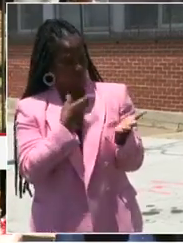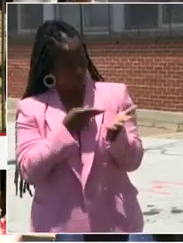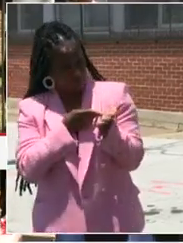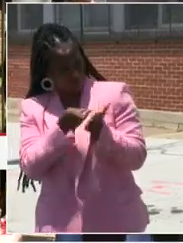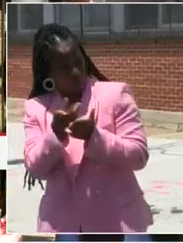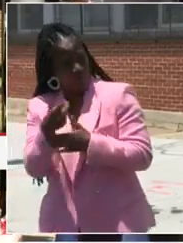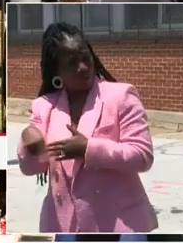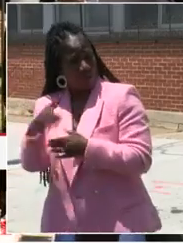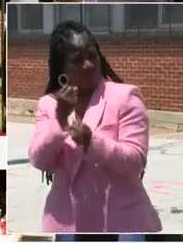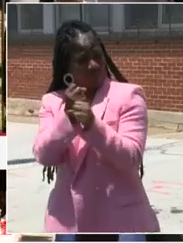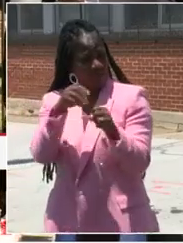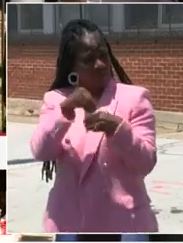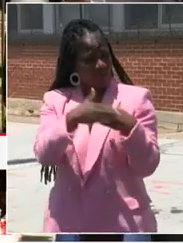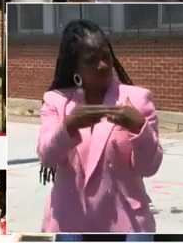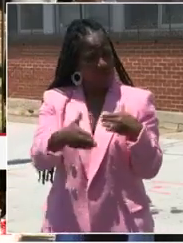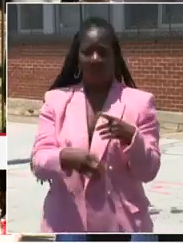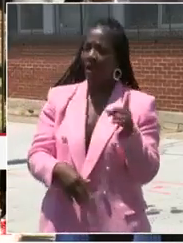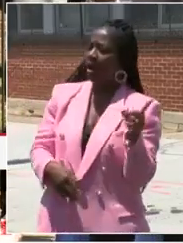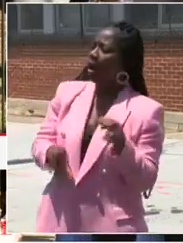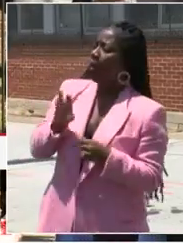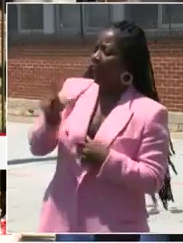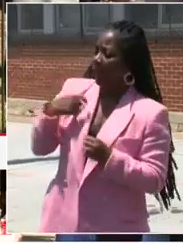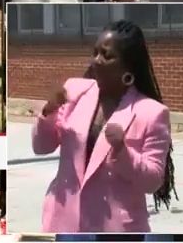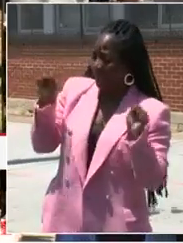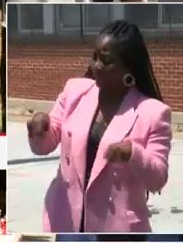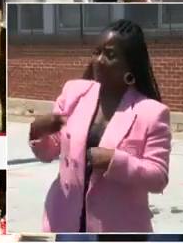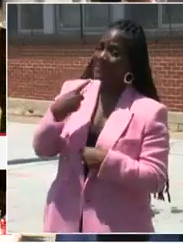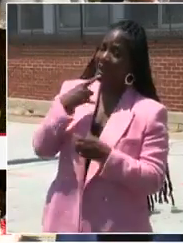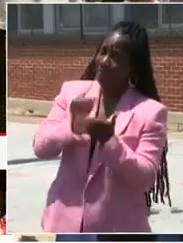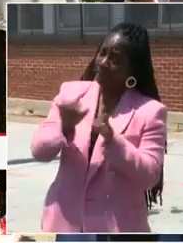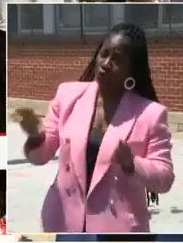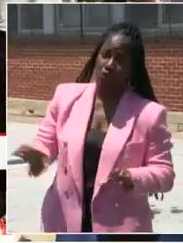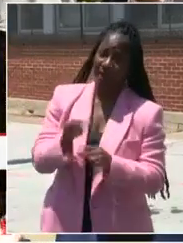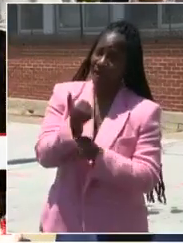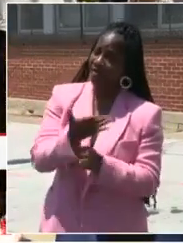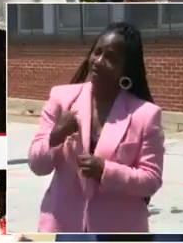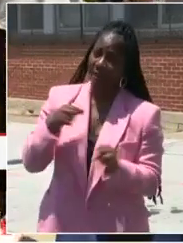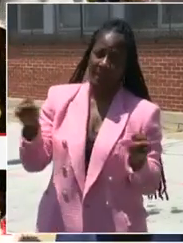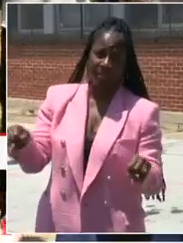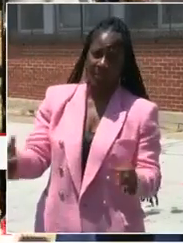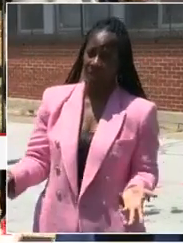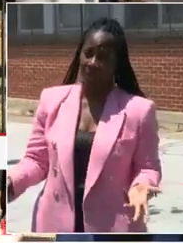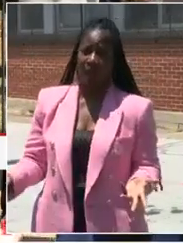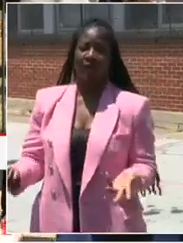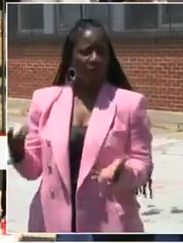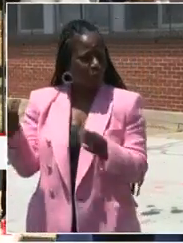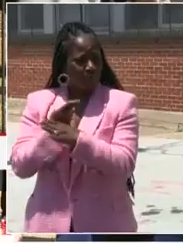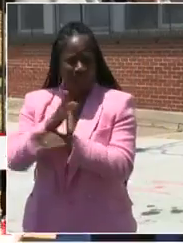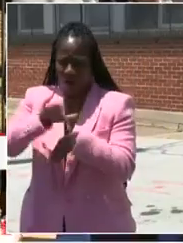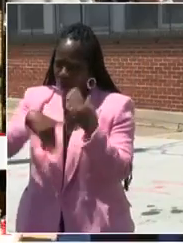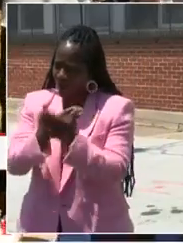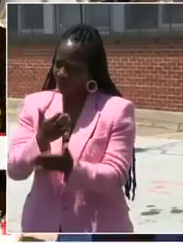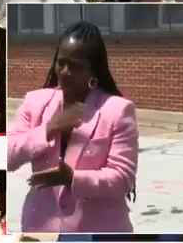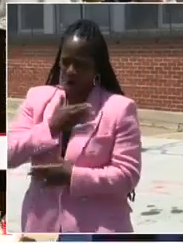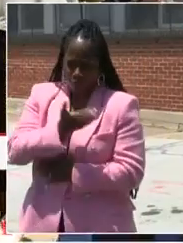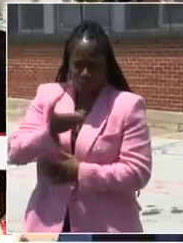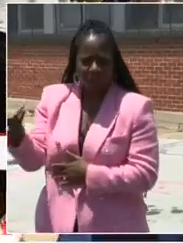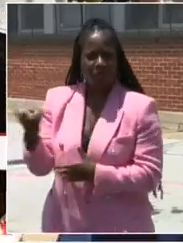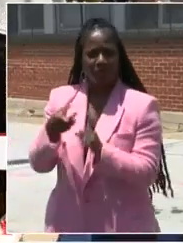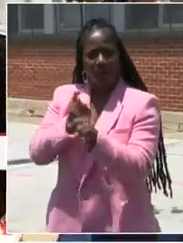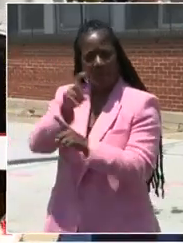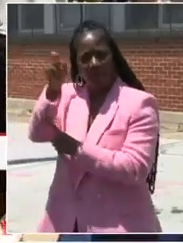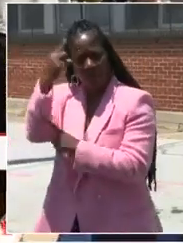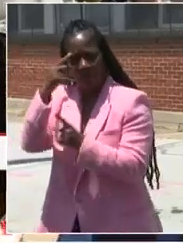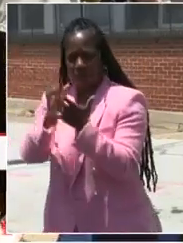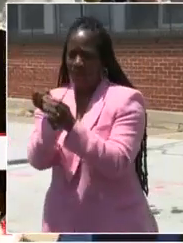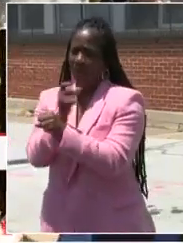safe in their neighborhoods? Well, I can assure them that I'm going to do everything possible using all of the resources of the government